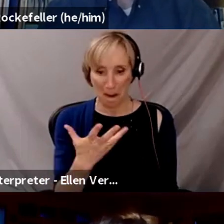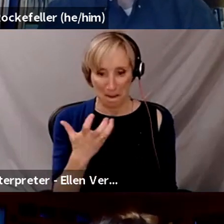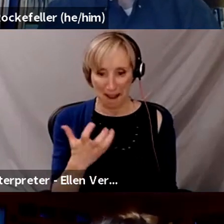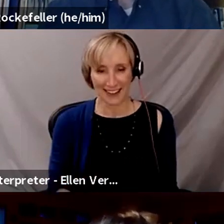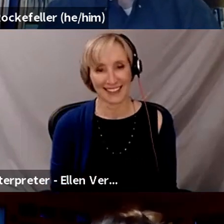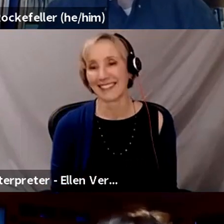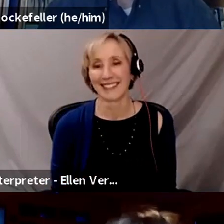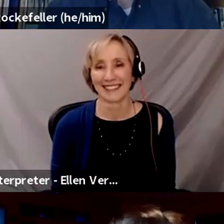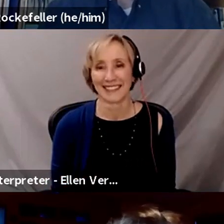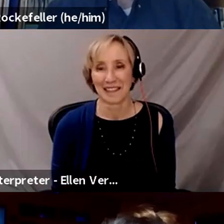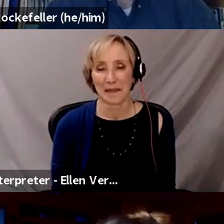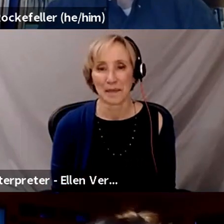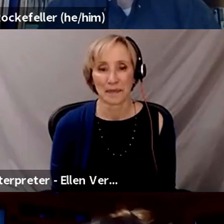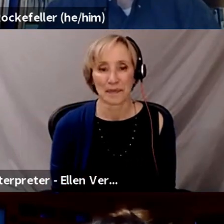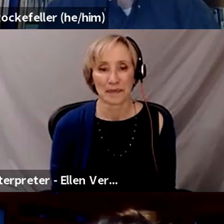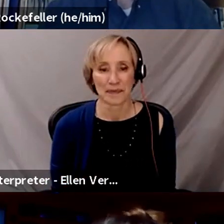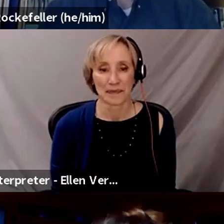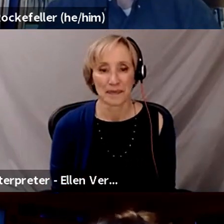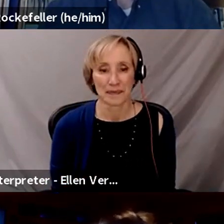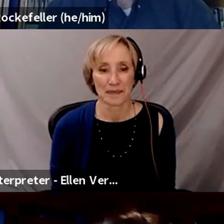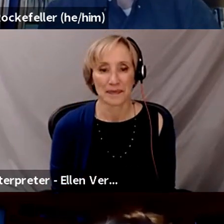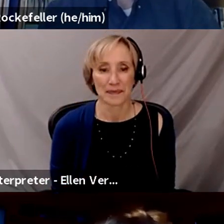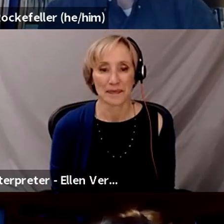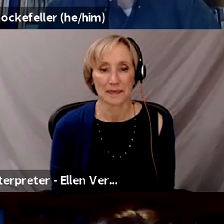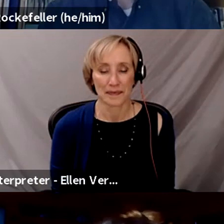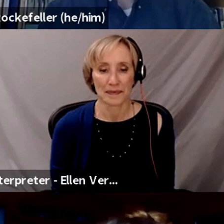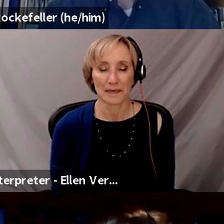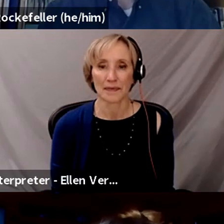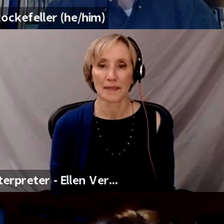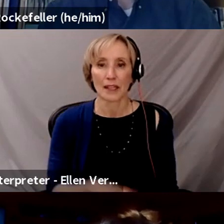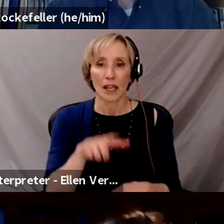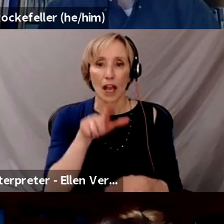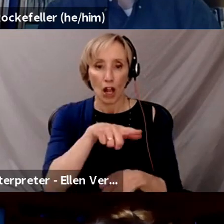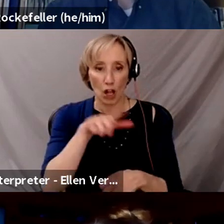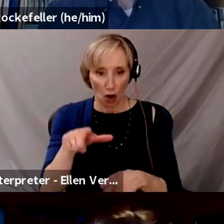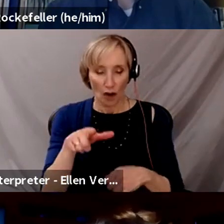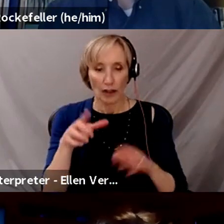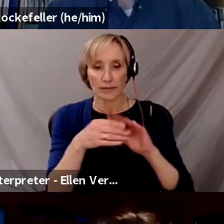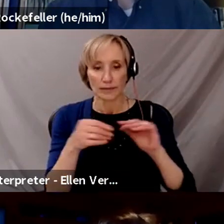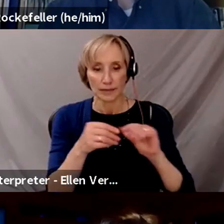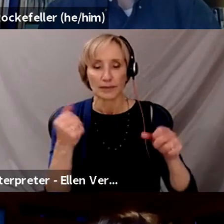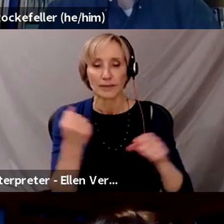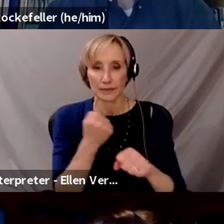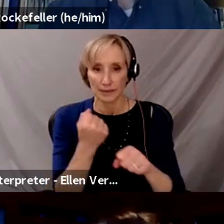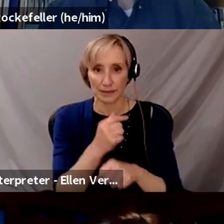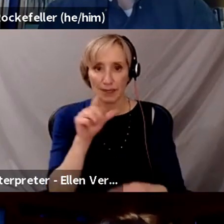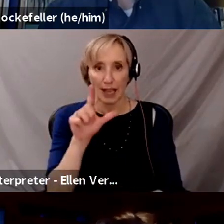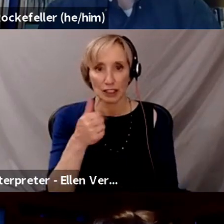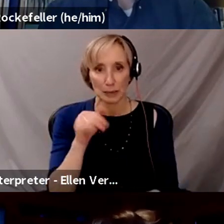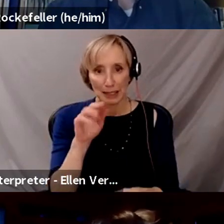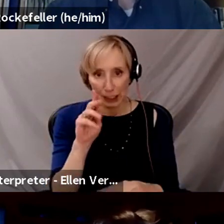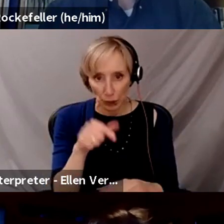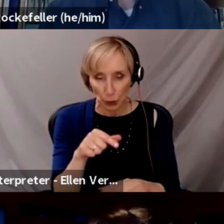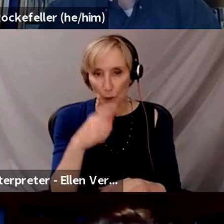Lorelei referenced the recent findings from the National Survey on LGBTQ plus youth mental health. I'm wondering what we can do